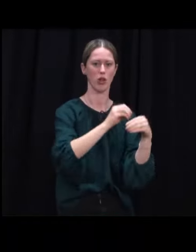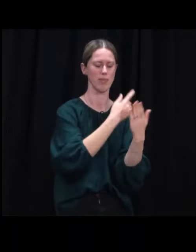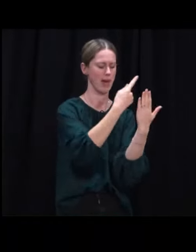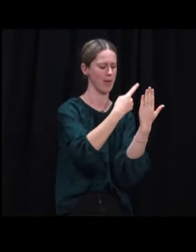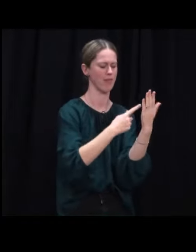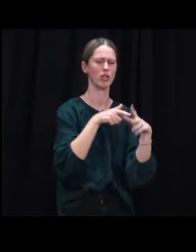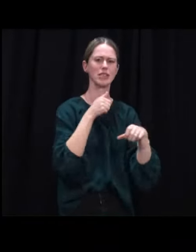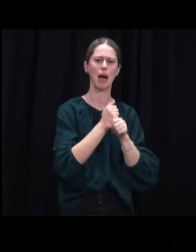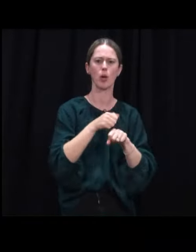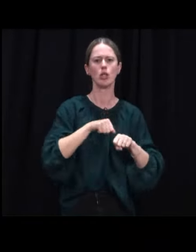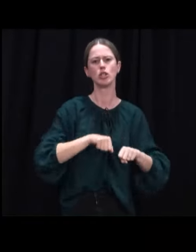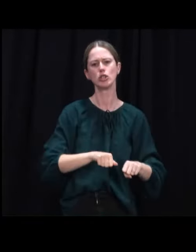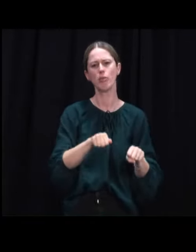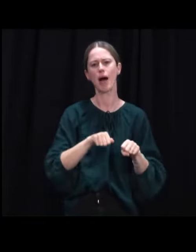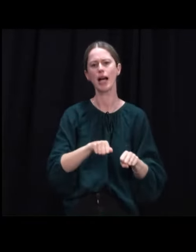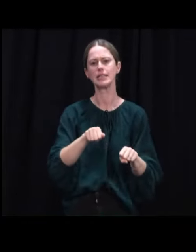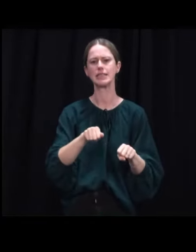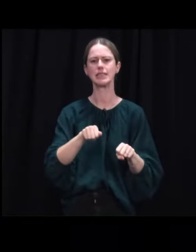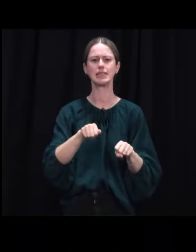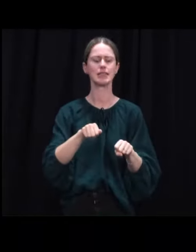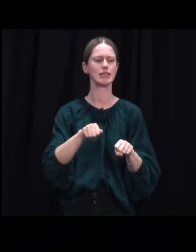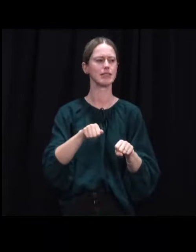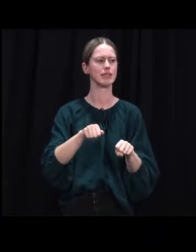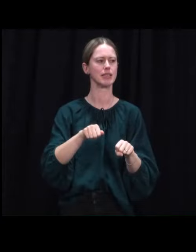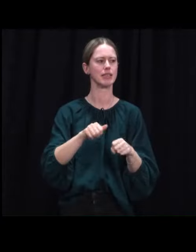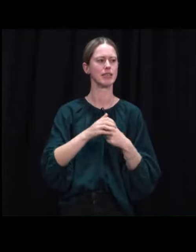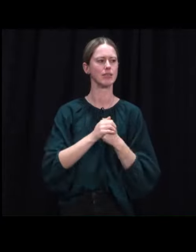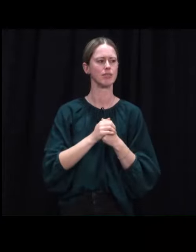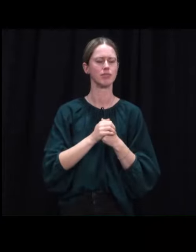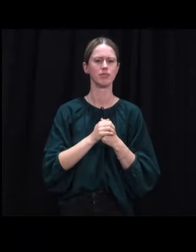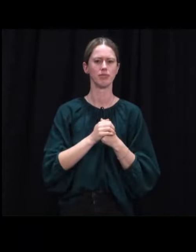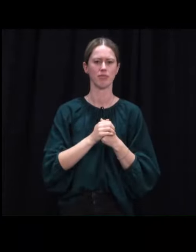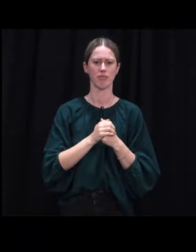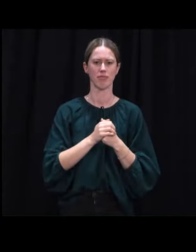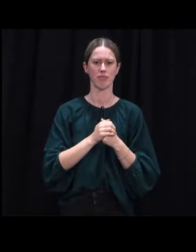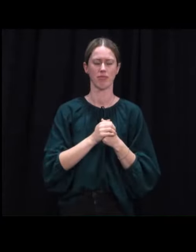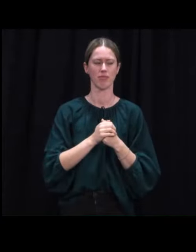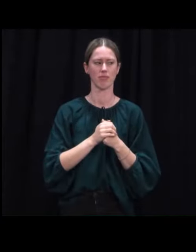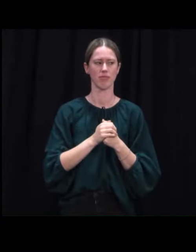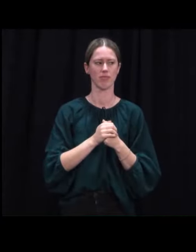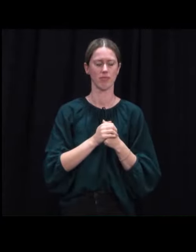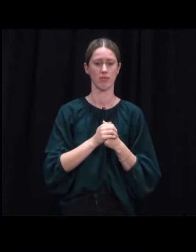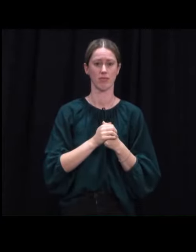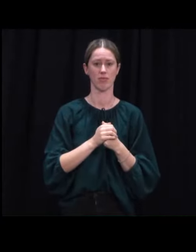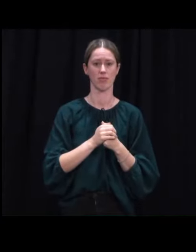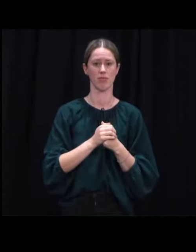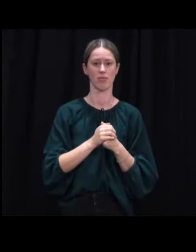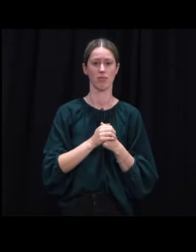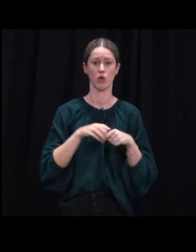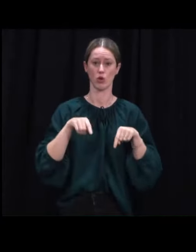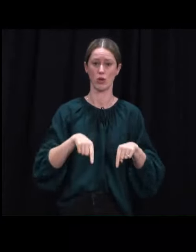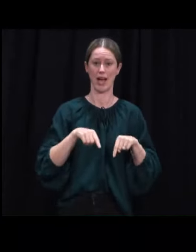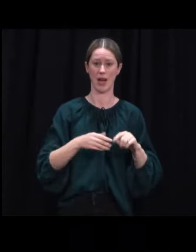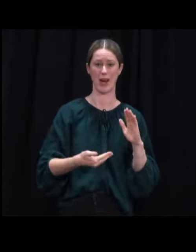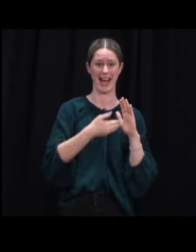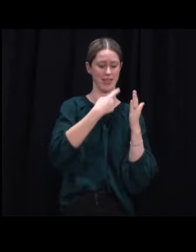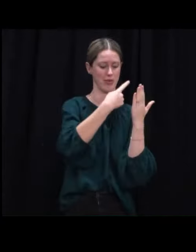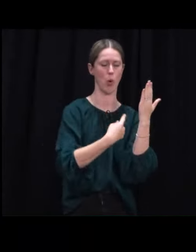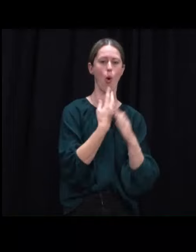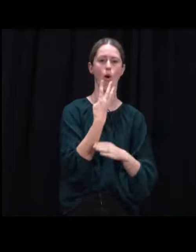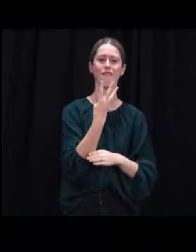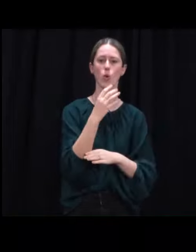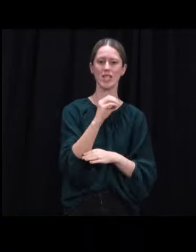recently, some other locations of interest. My understanding is there were just over 40 locations of interest added today, and if you think